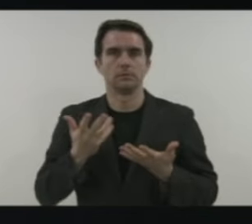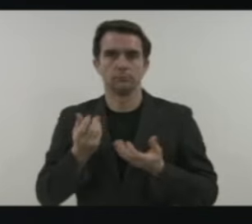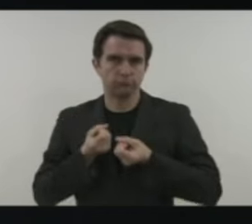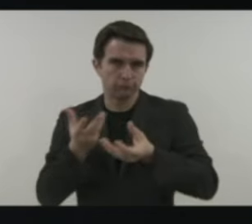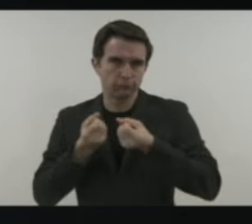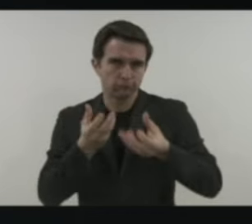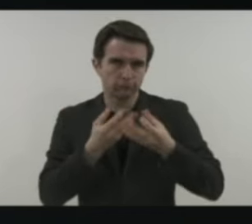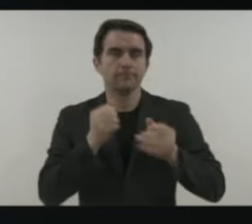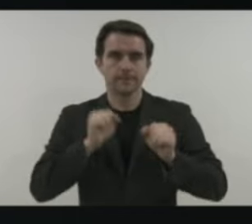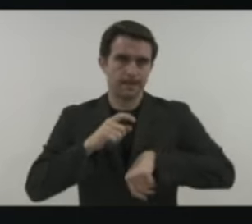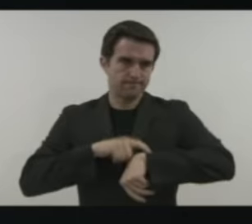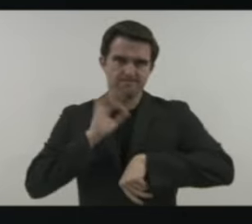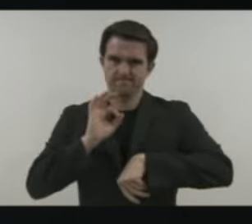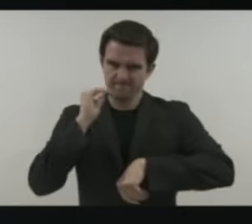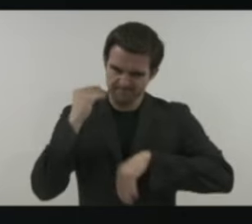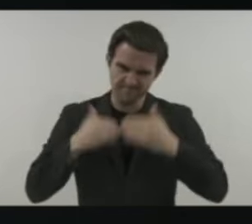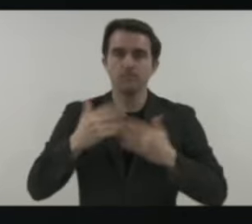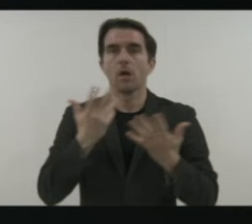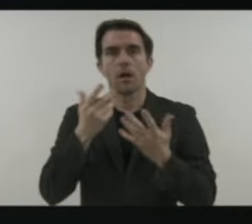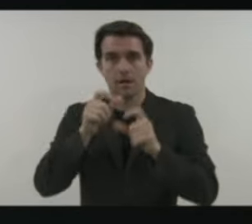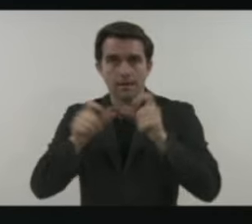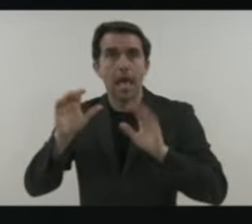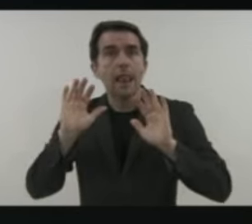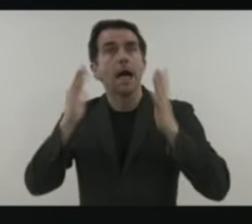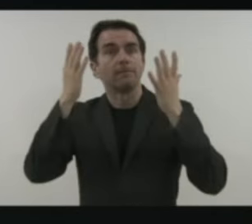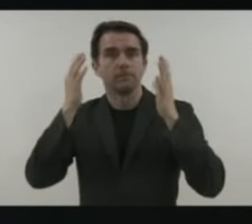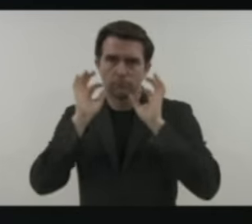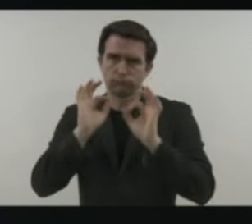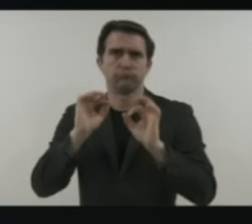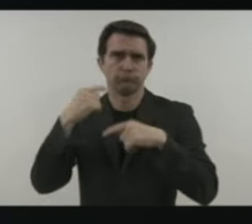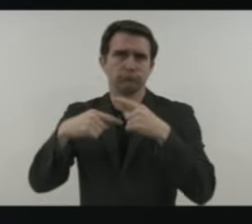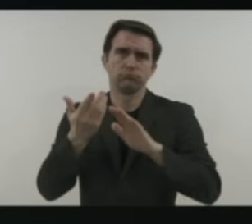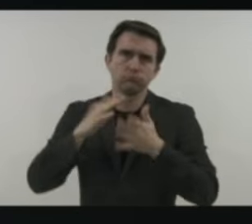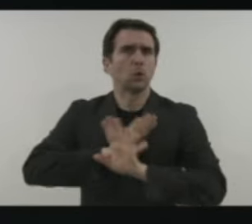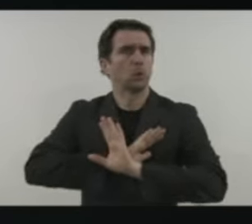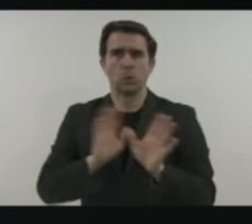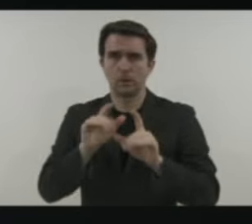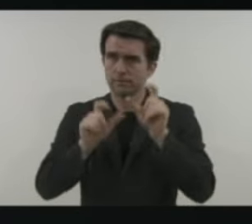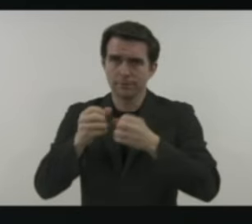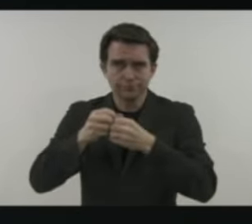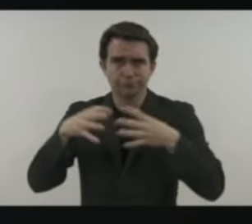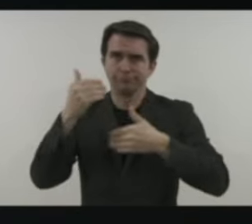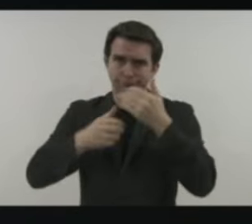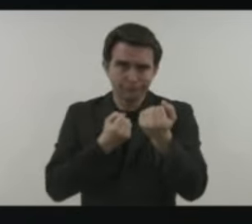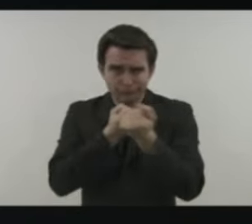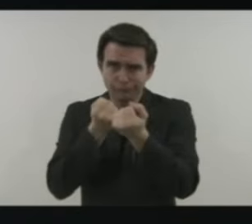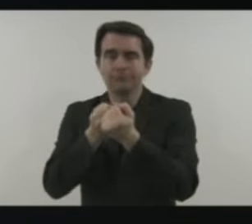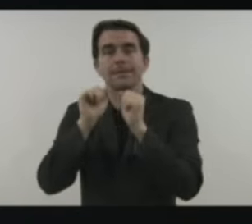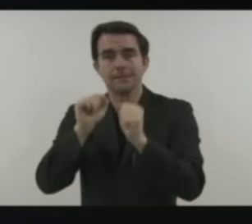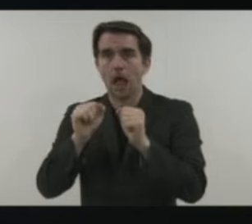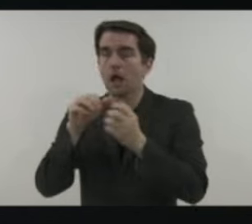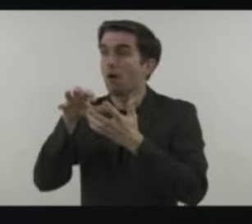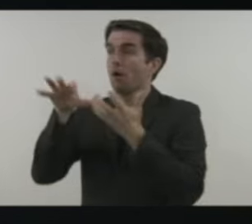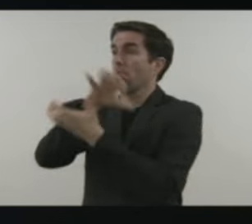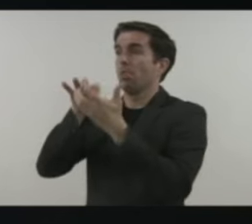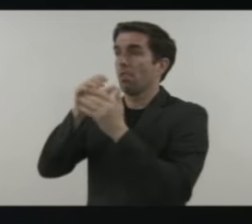and communities rebuild after disaster. We cannot focus so much on 2050 that we forget